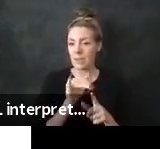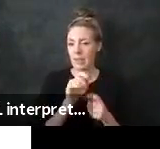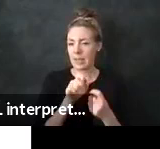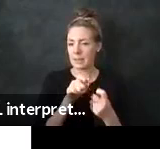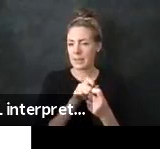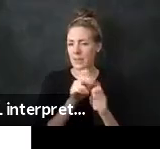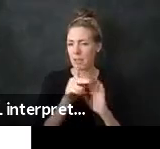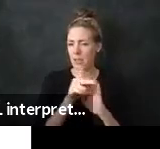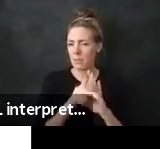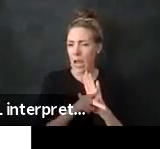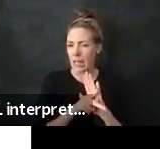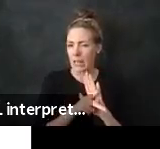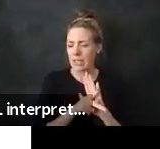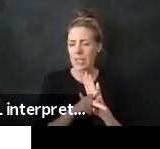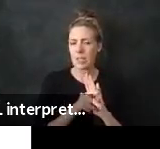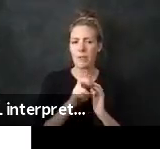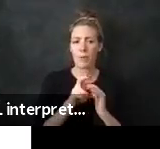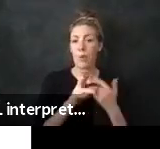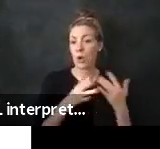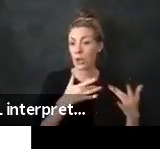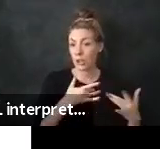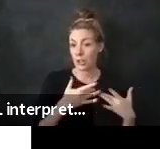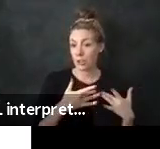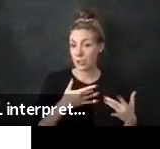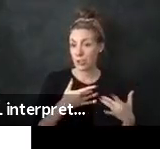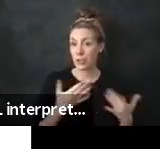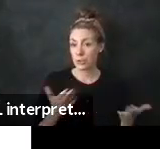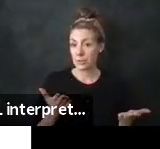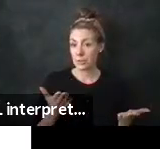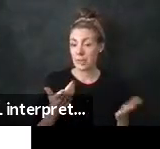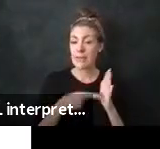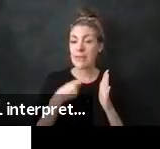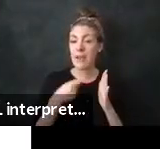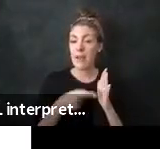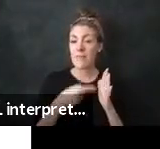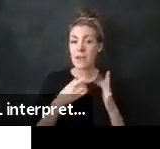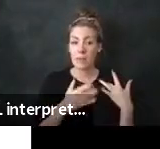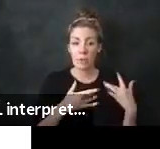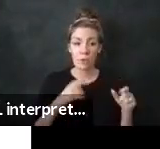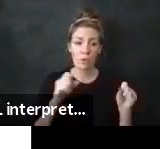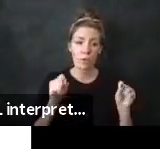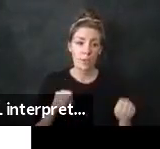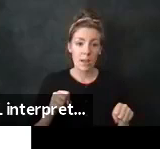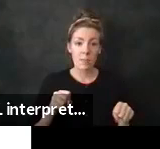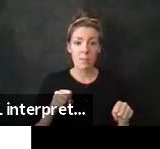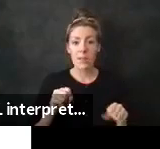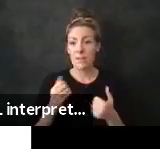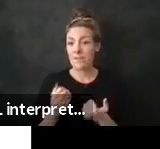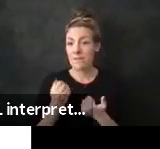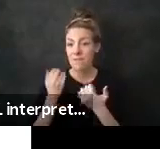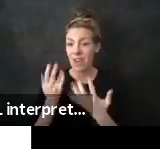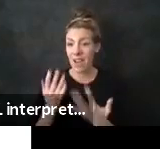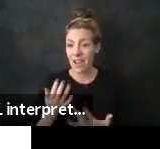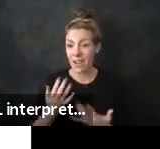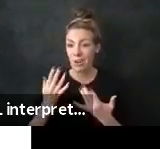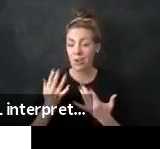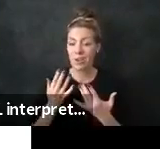policies or certain concerns. Sometimes concerns can be things like fires or floods